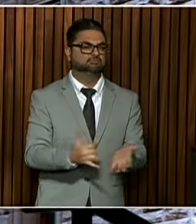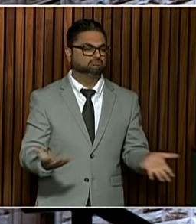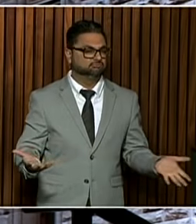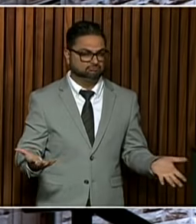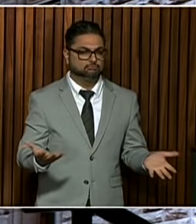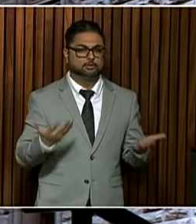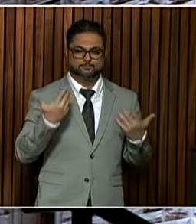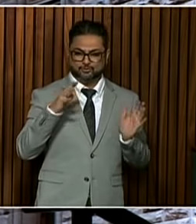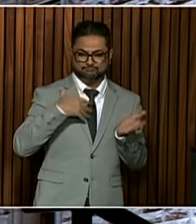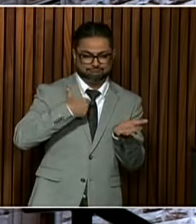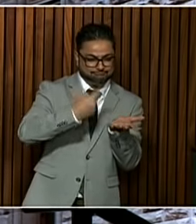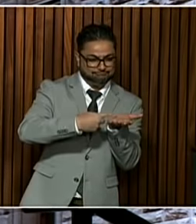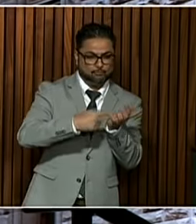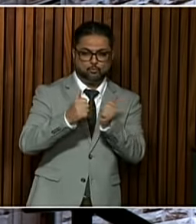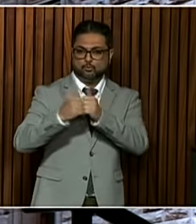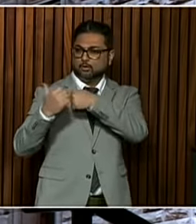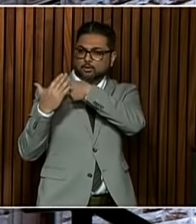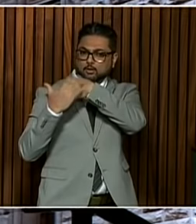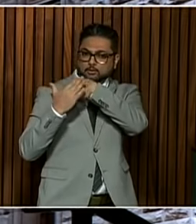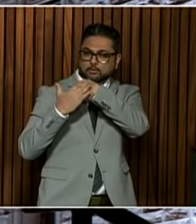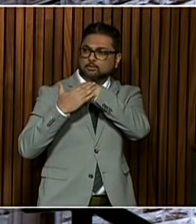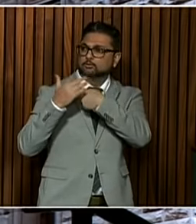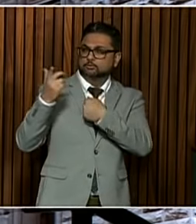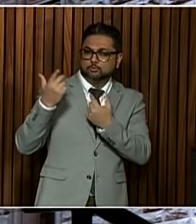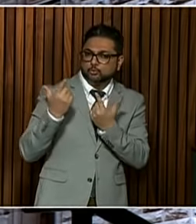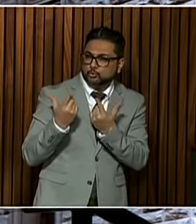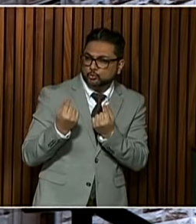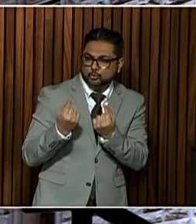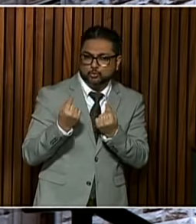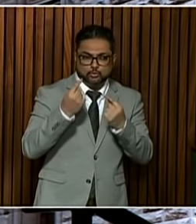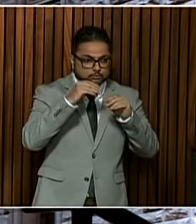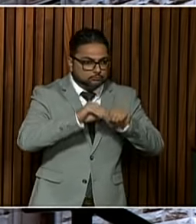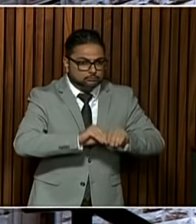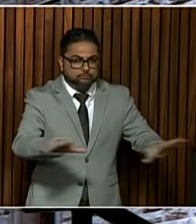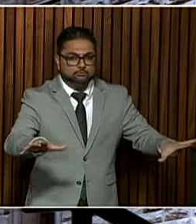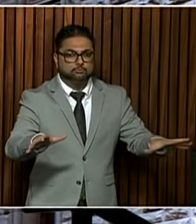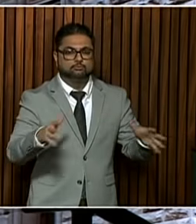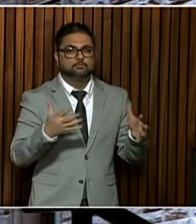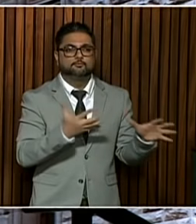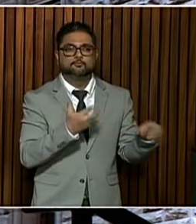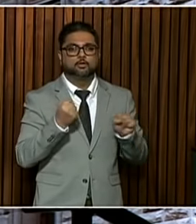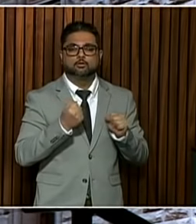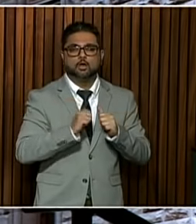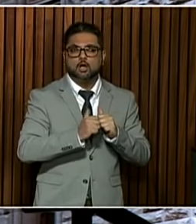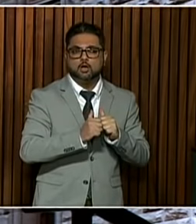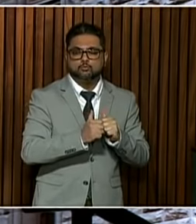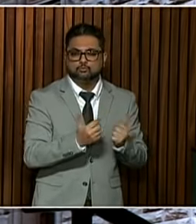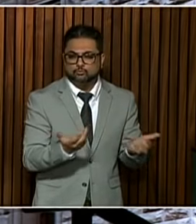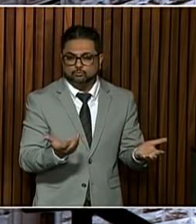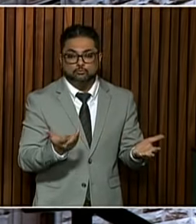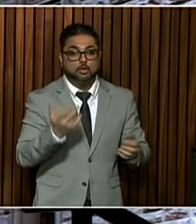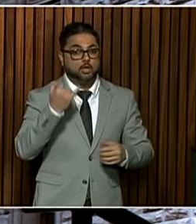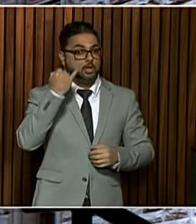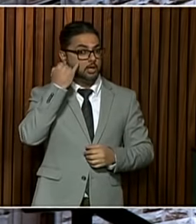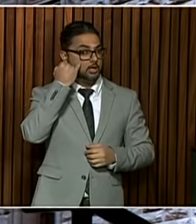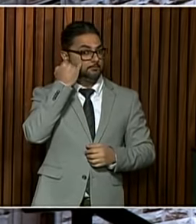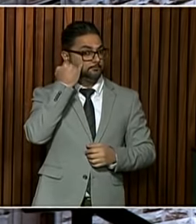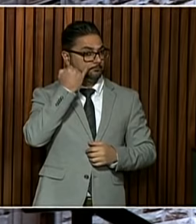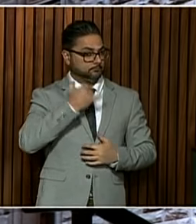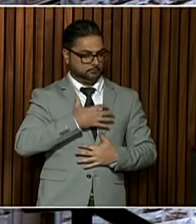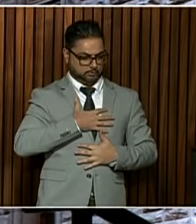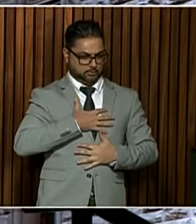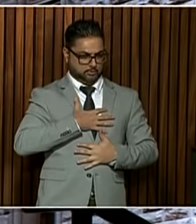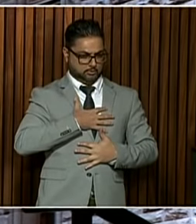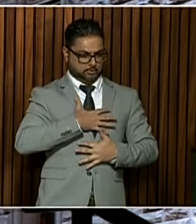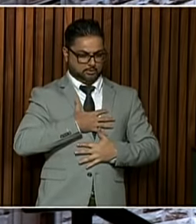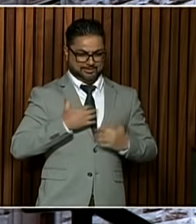and pick up quickly on any type of outbreak in there. Again, if it was syndromic respiratory, but sometimes we're finding with the